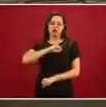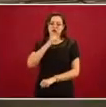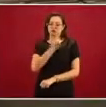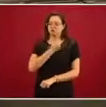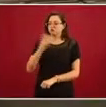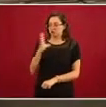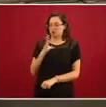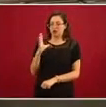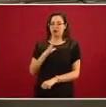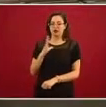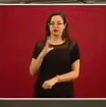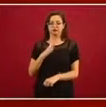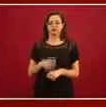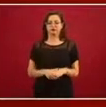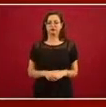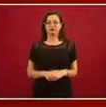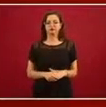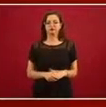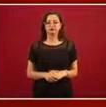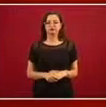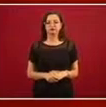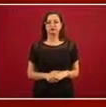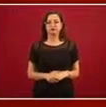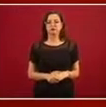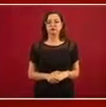have ventilators currently.